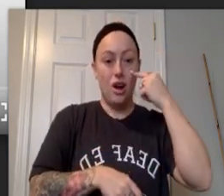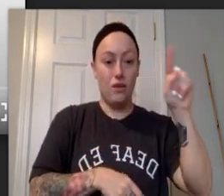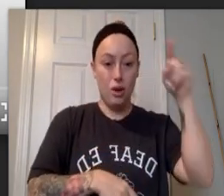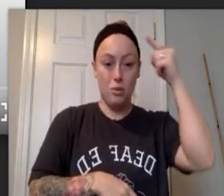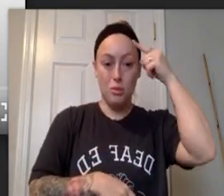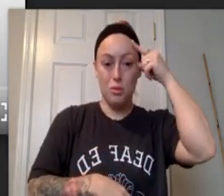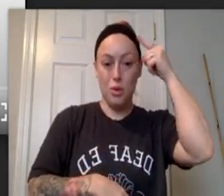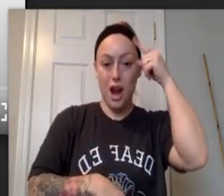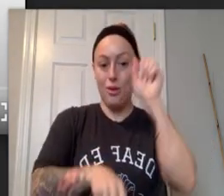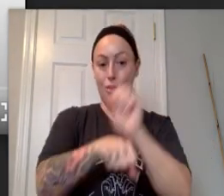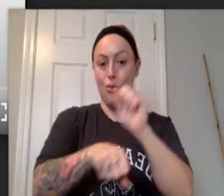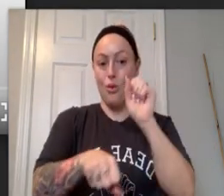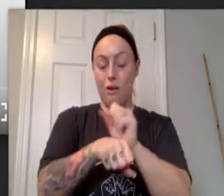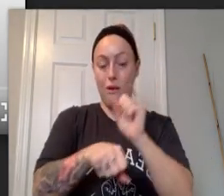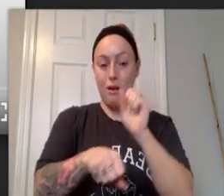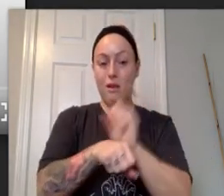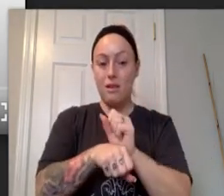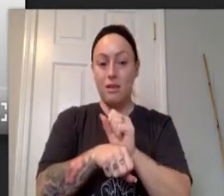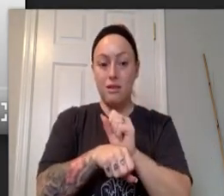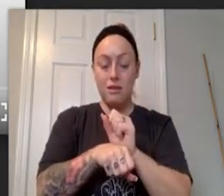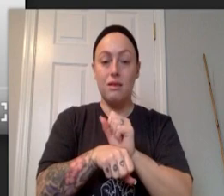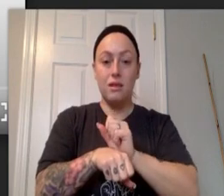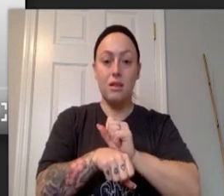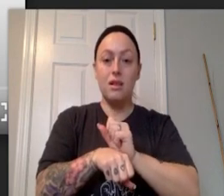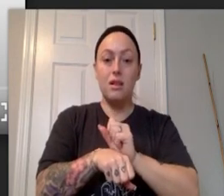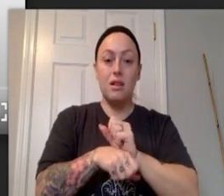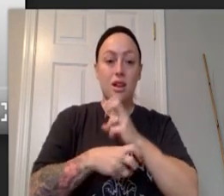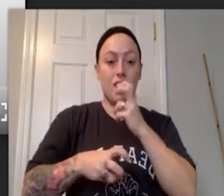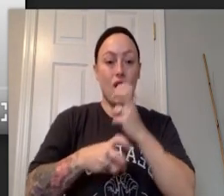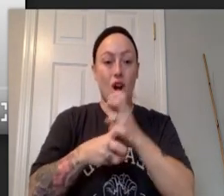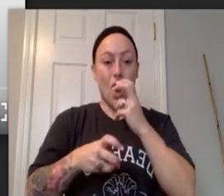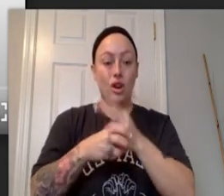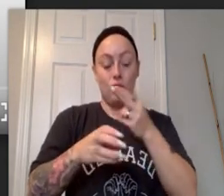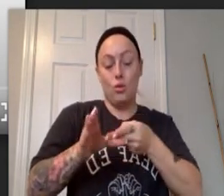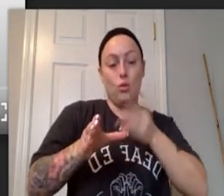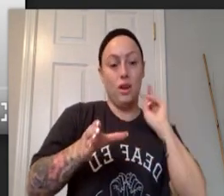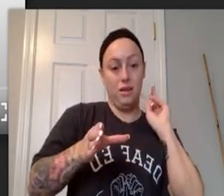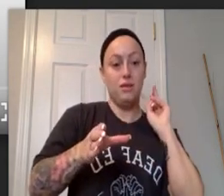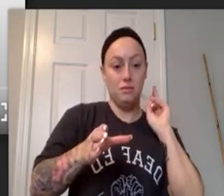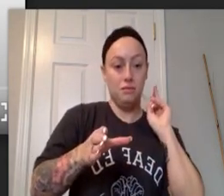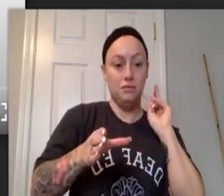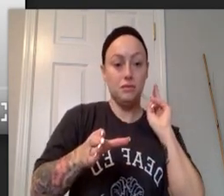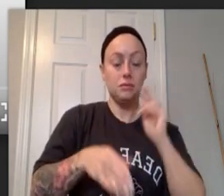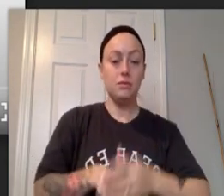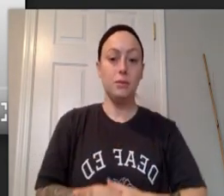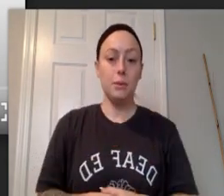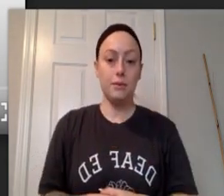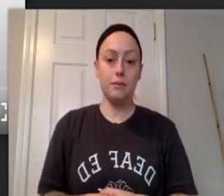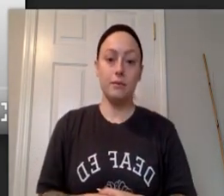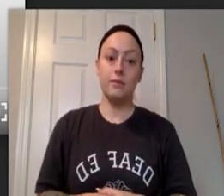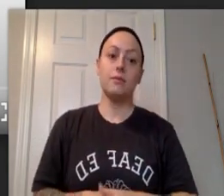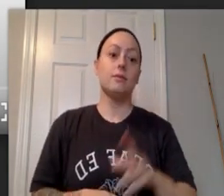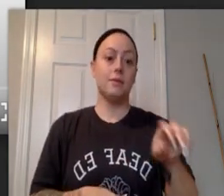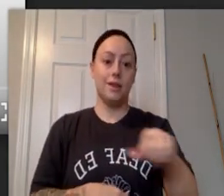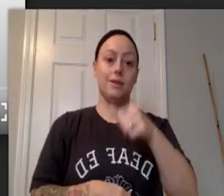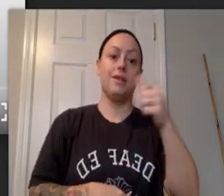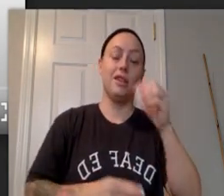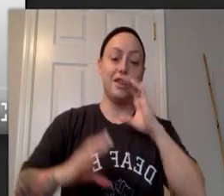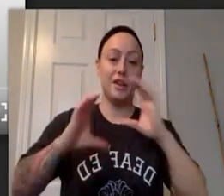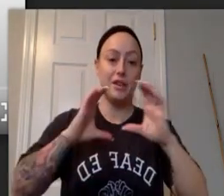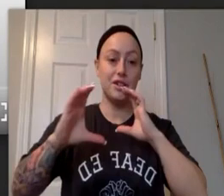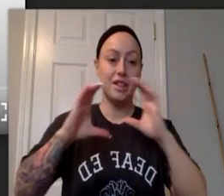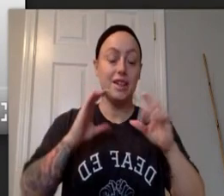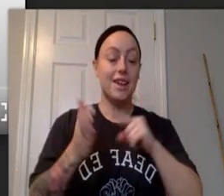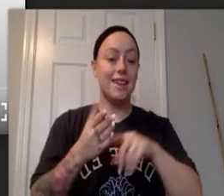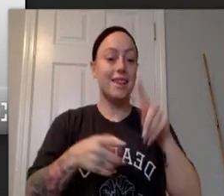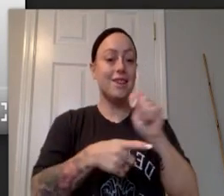the harder it is to rationalize and to quit. Again, another TED Talk conversation. These